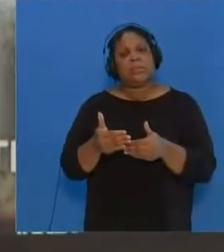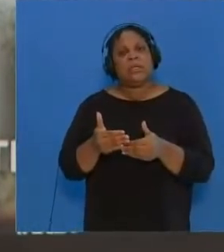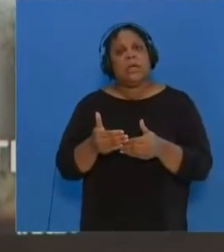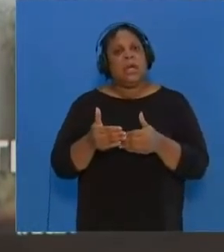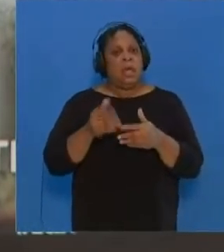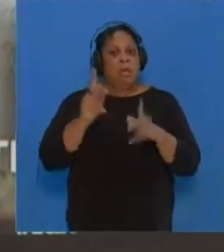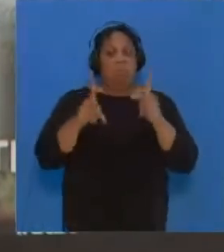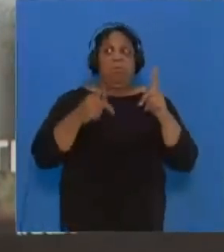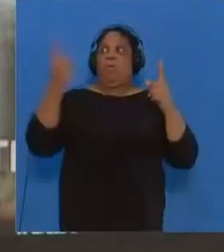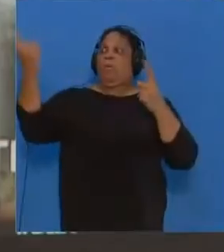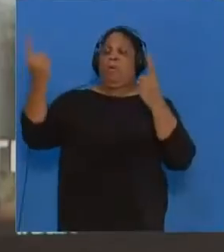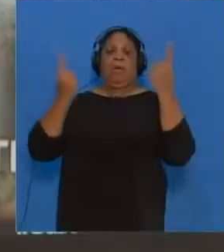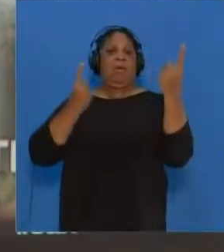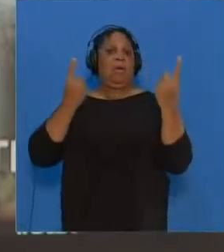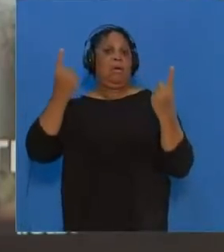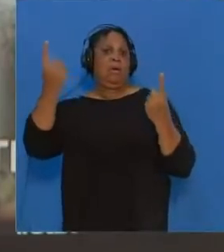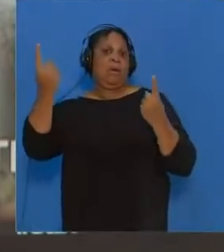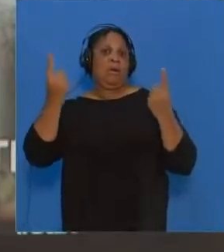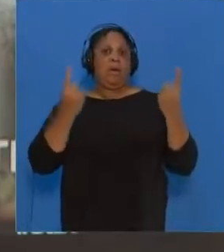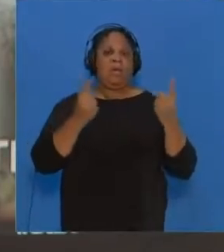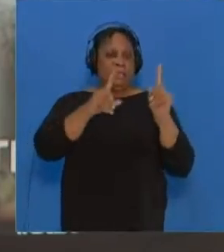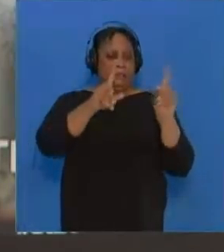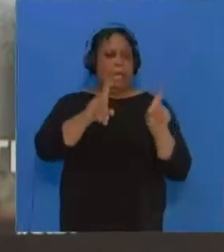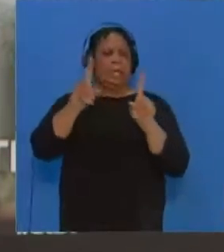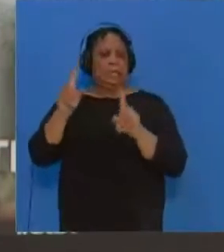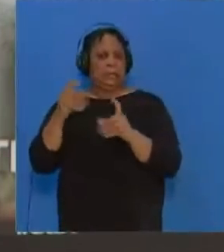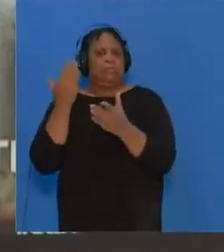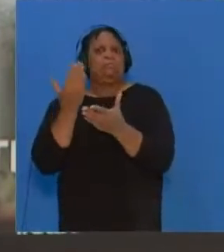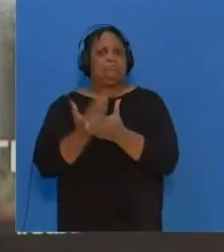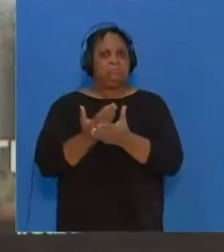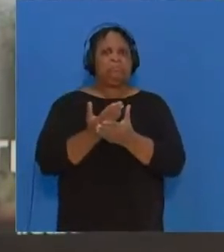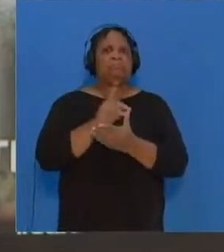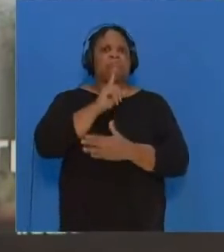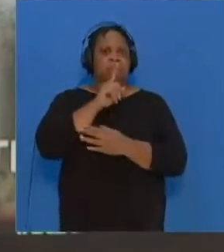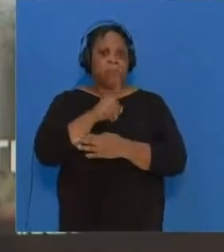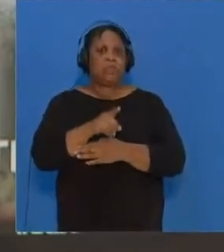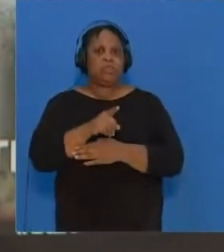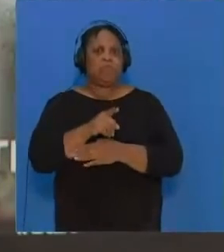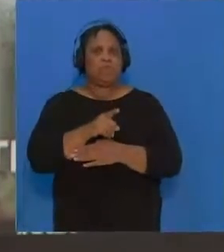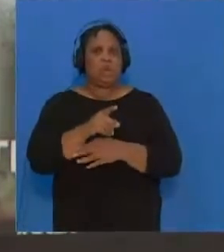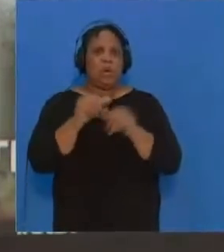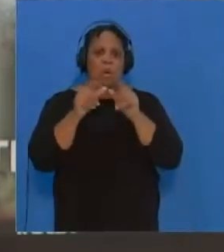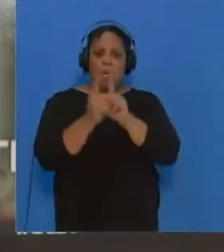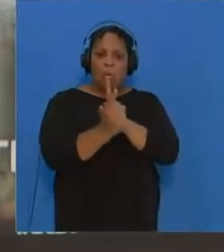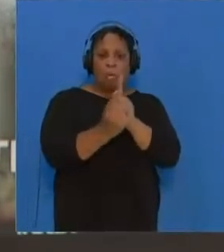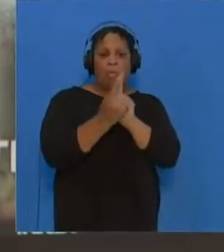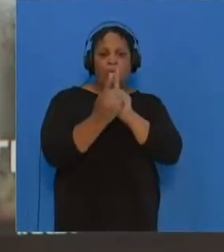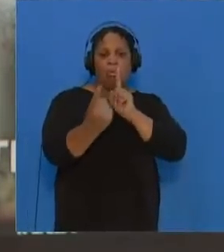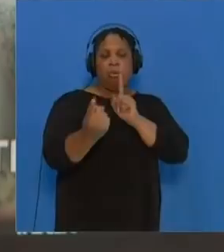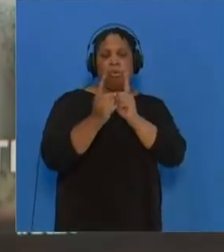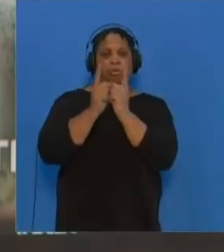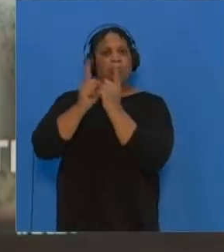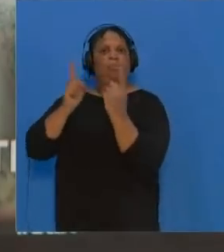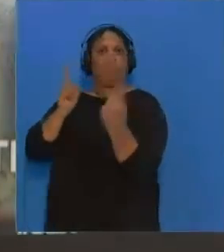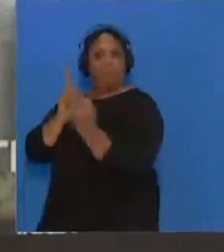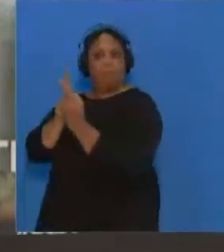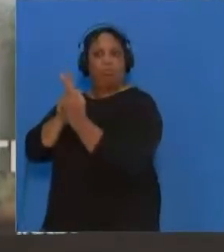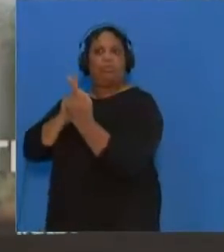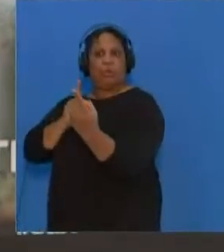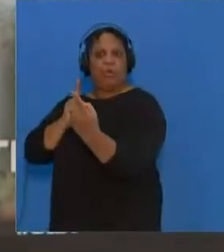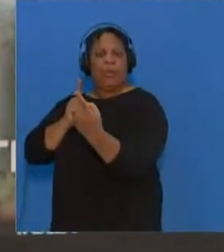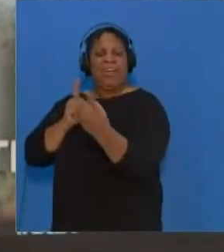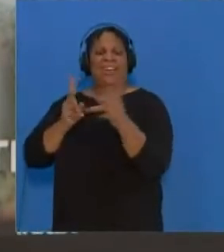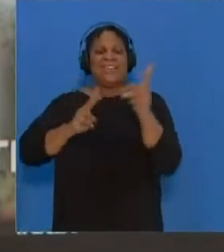people who are coming in, being tested, making sure that they are maintaining their distance and doing what is necessary.